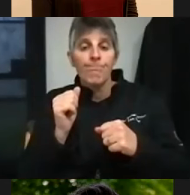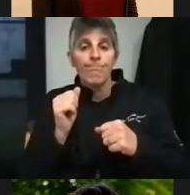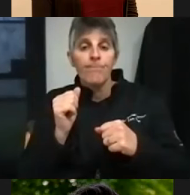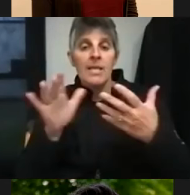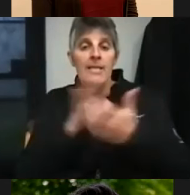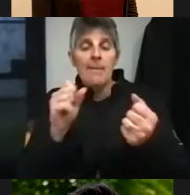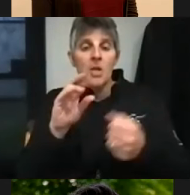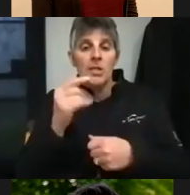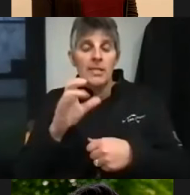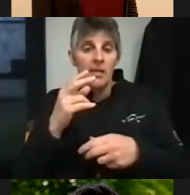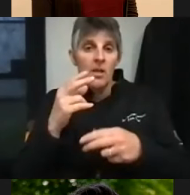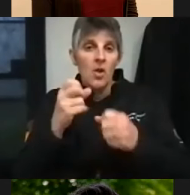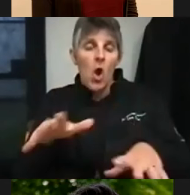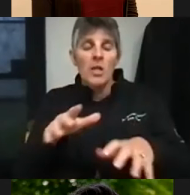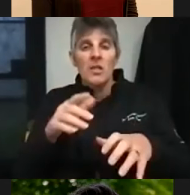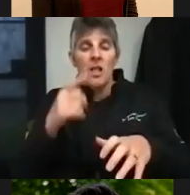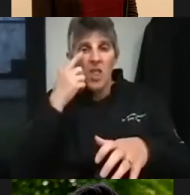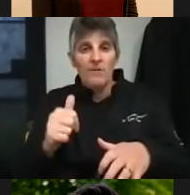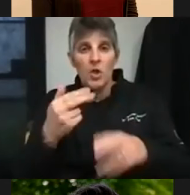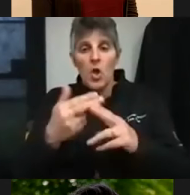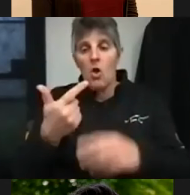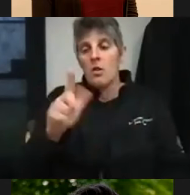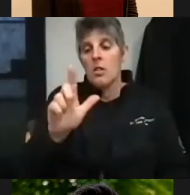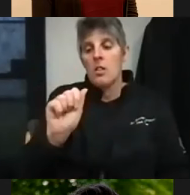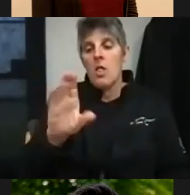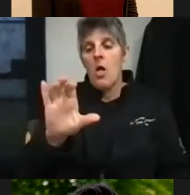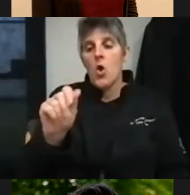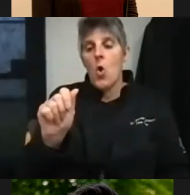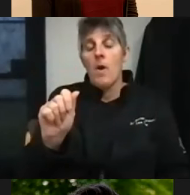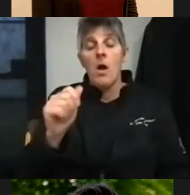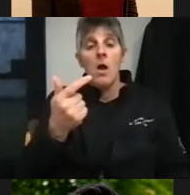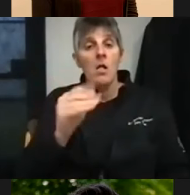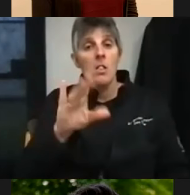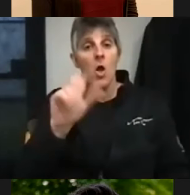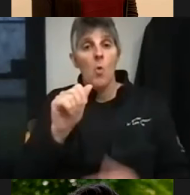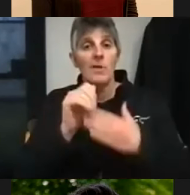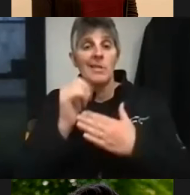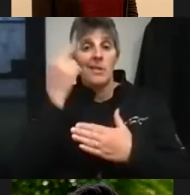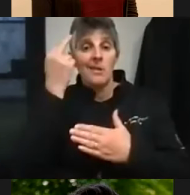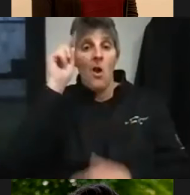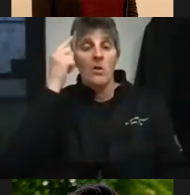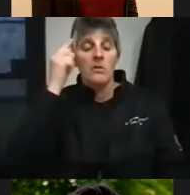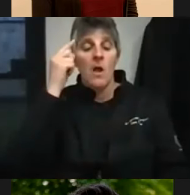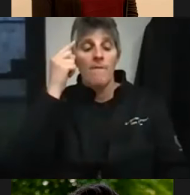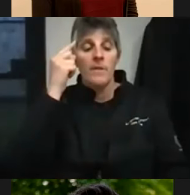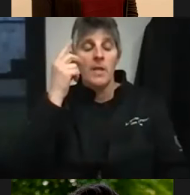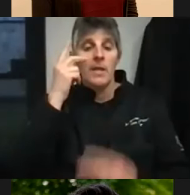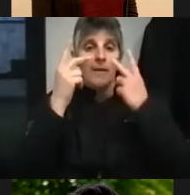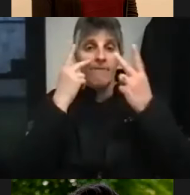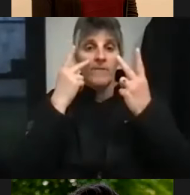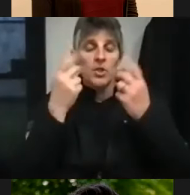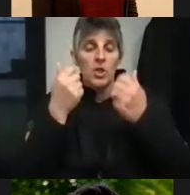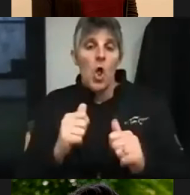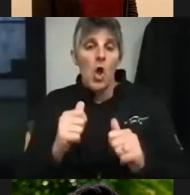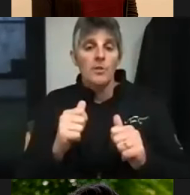damaging the RGC causes loss of vision is called glaucoma. Glaucoma is a leading cause of vision loss